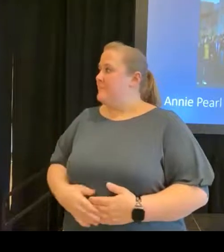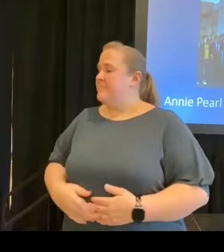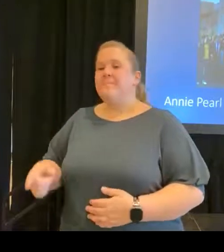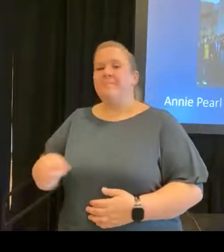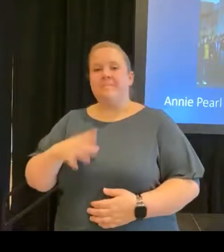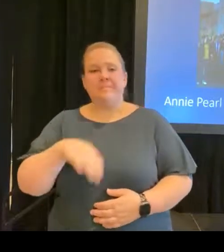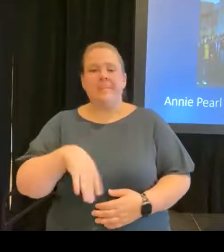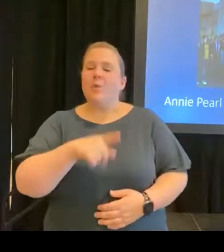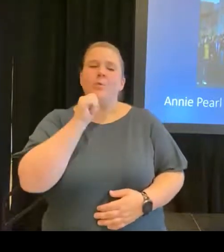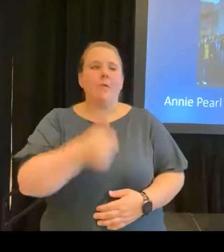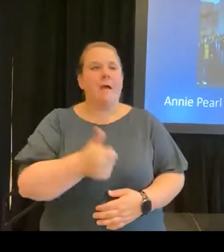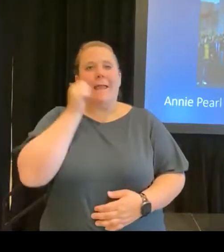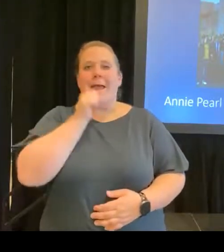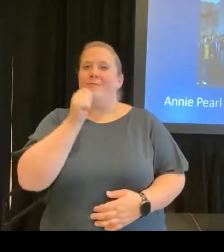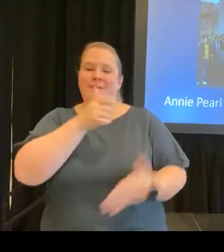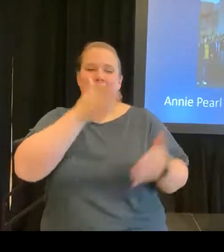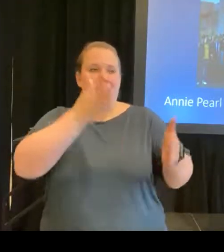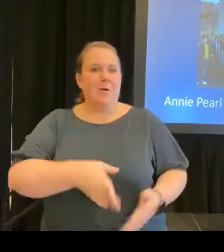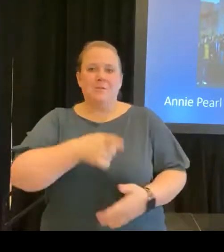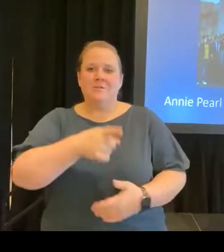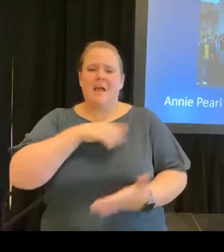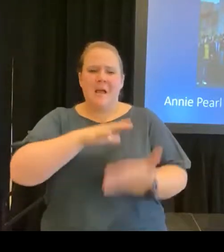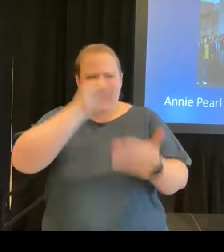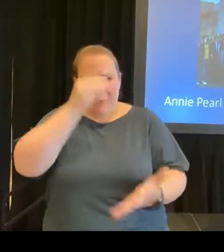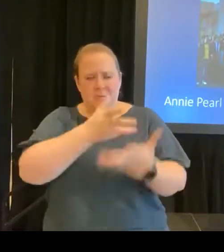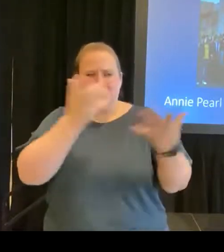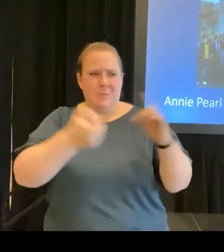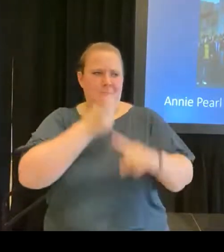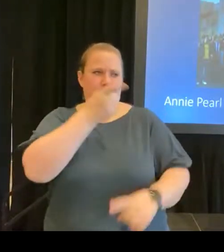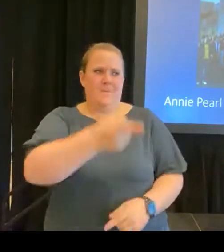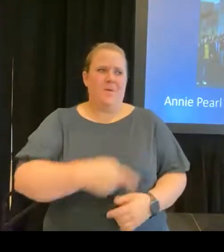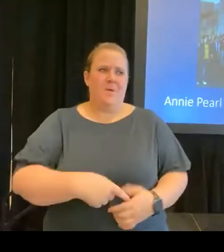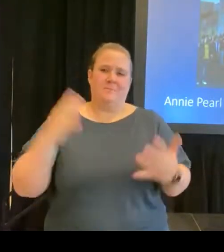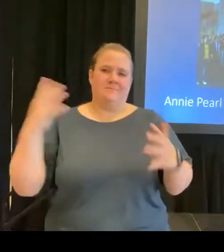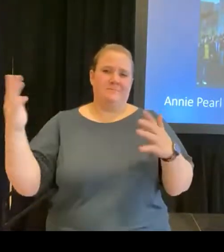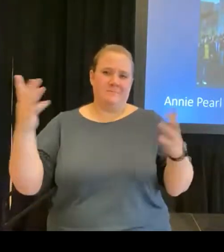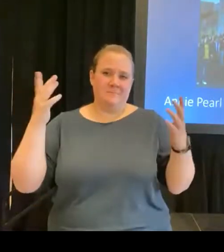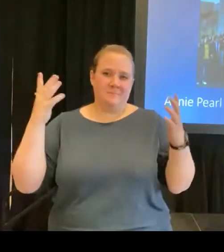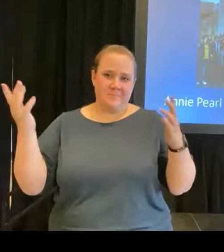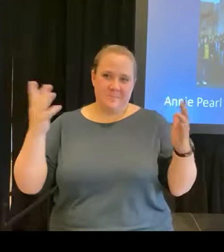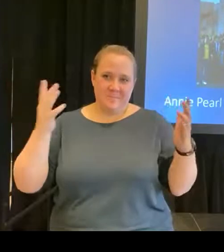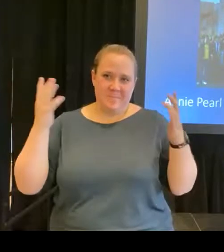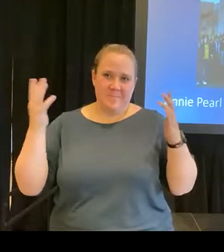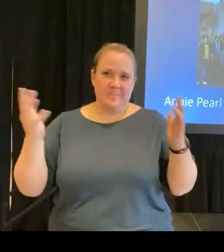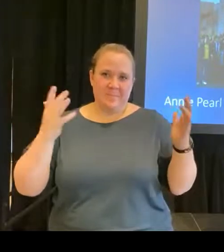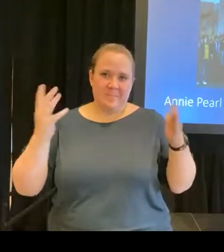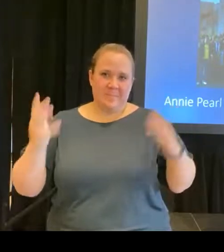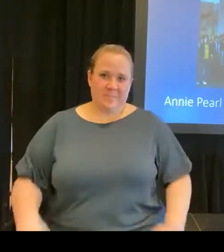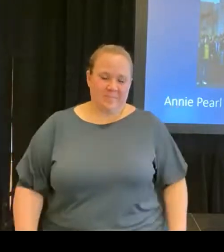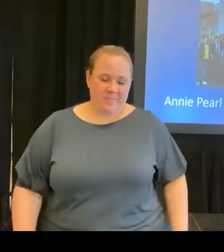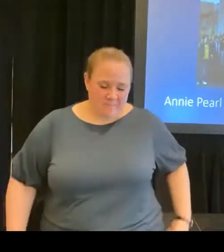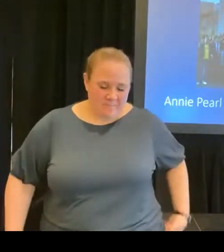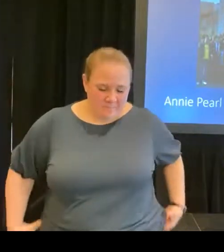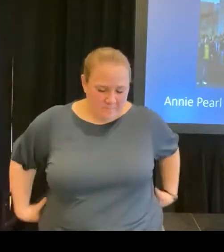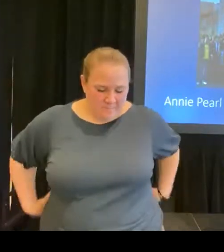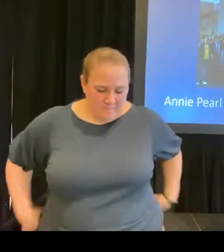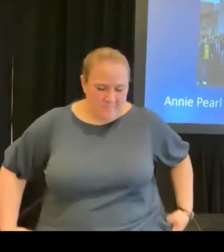anything but an everyday person. I'm learning so much by being on this panel with you right now.